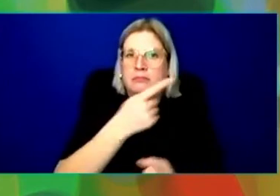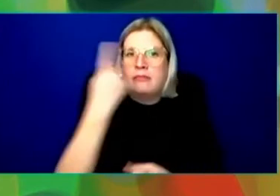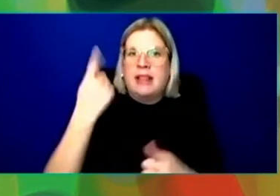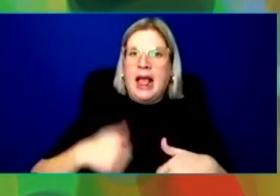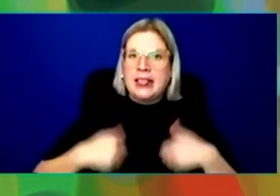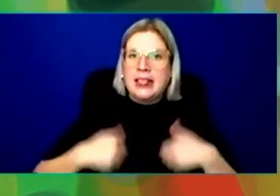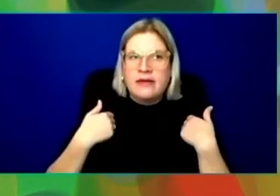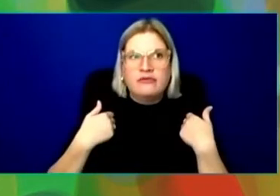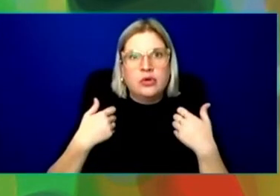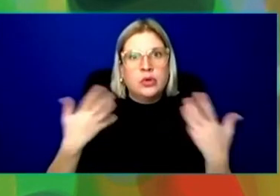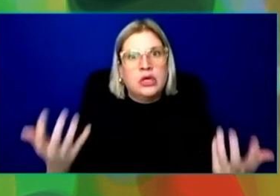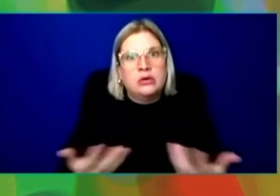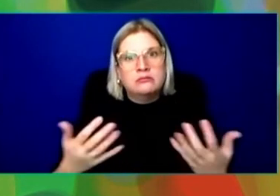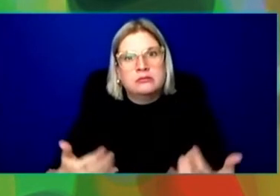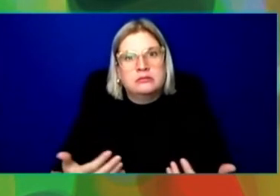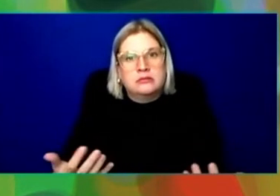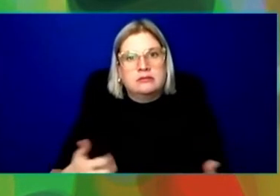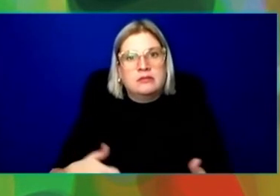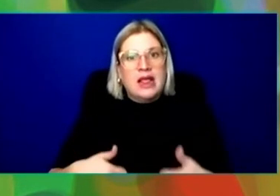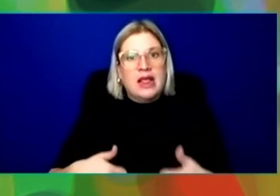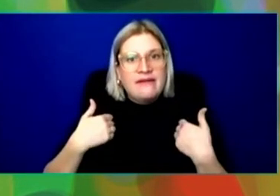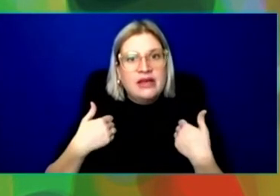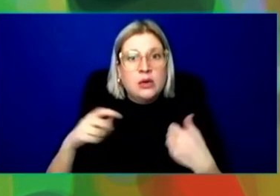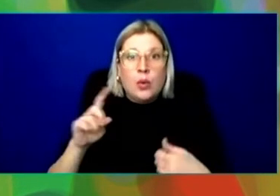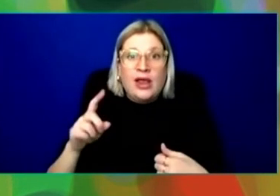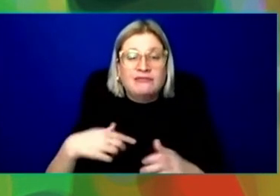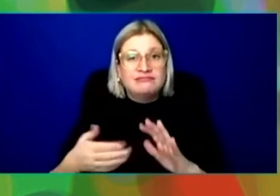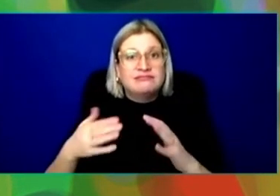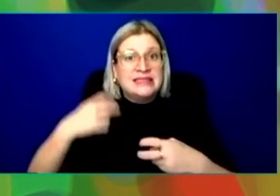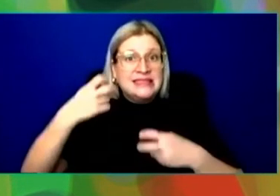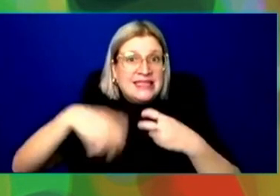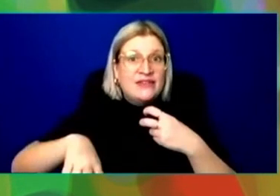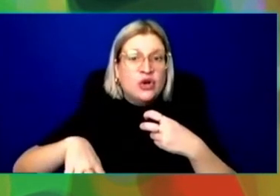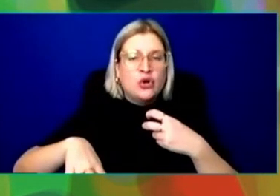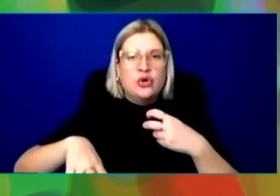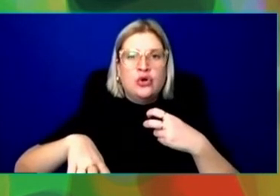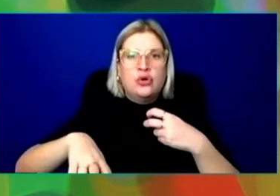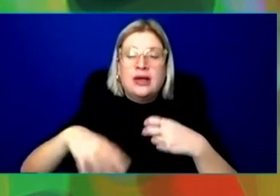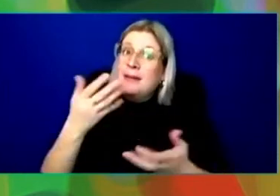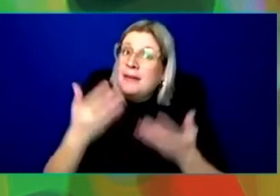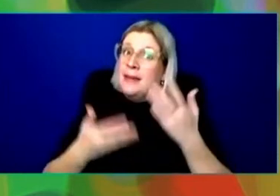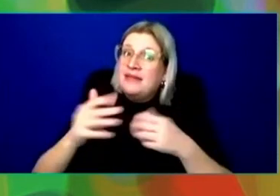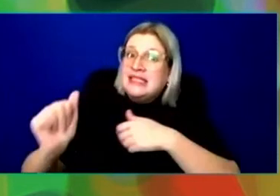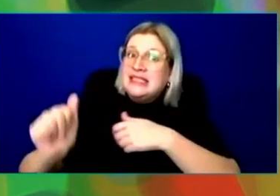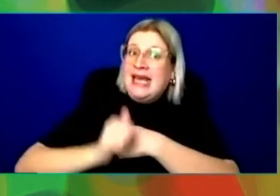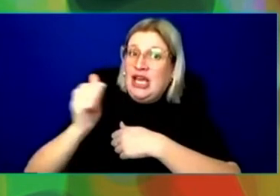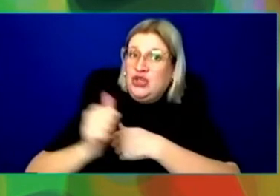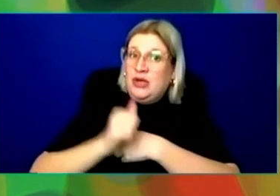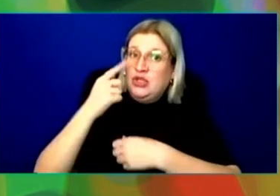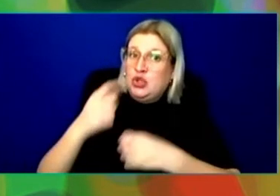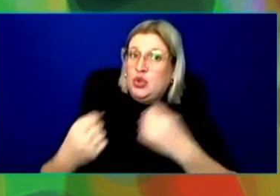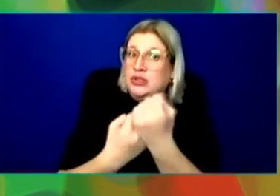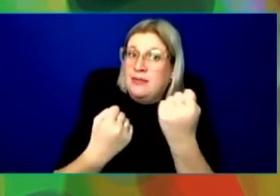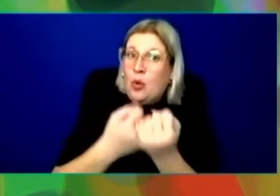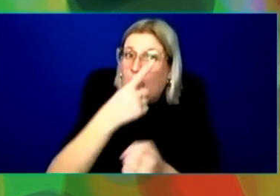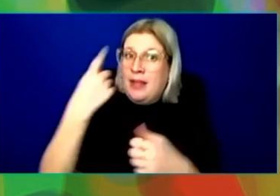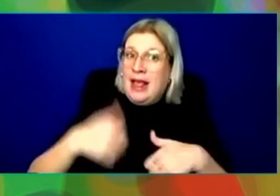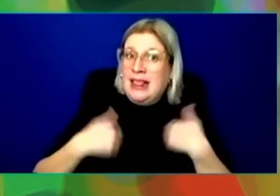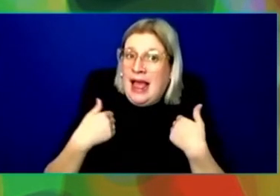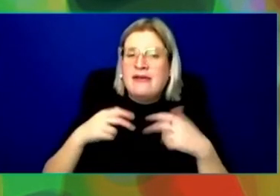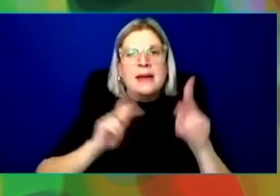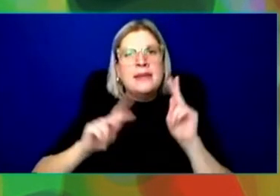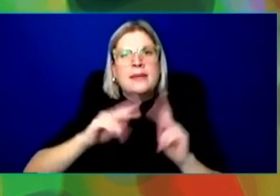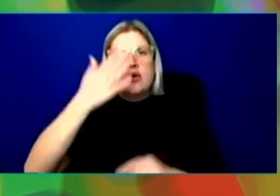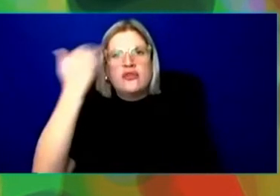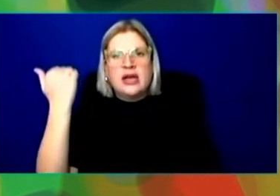living in a space where it is difficult and perhaps even dangerous to do that. And I live in, people forget Atlanta